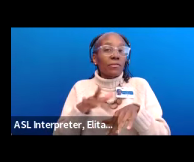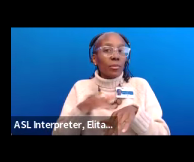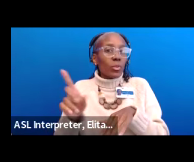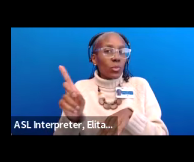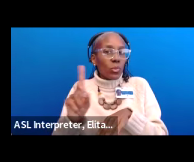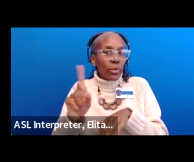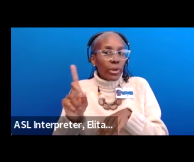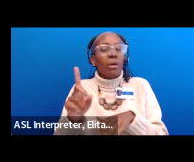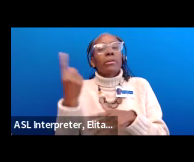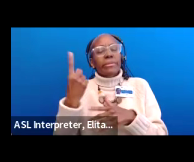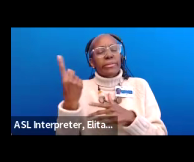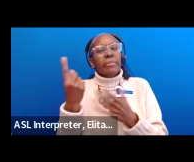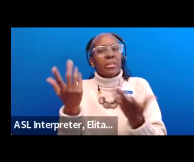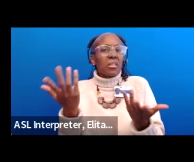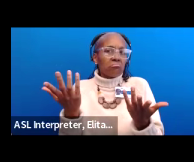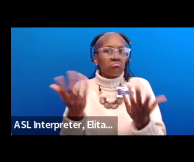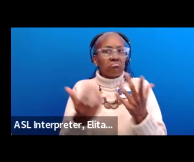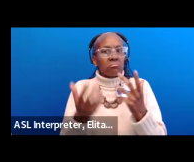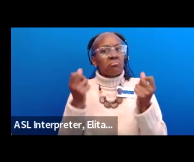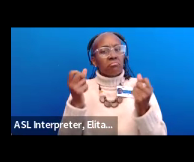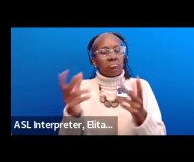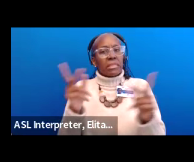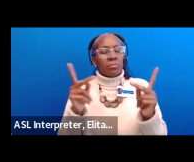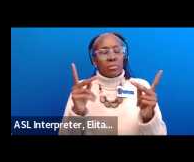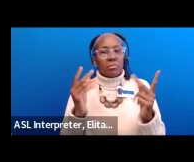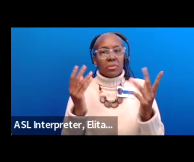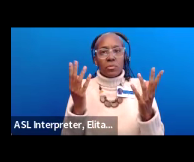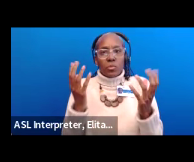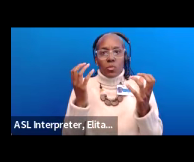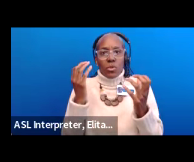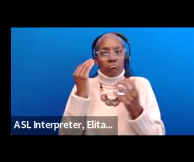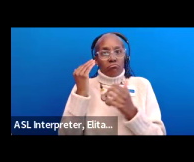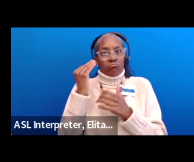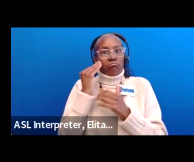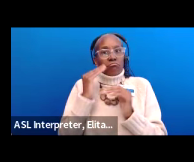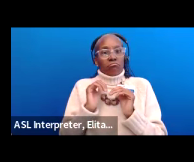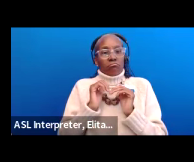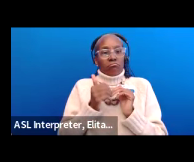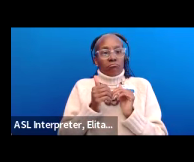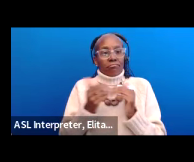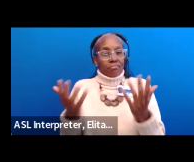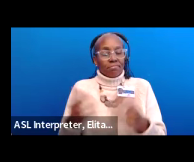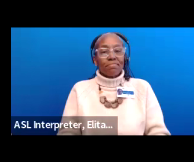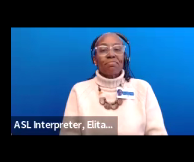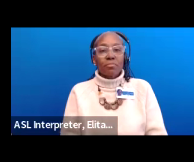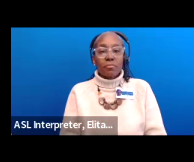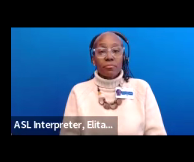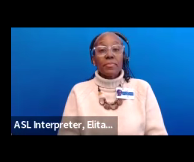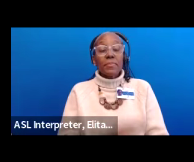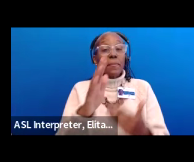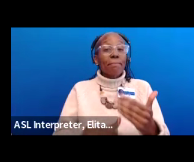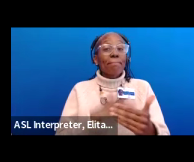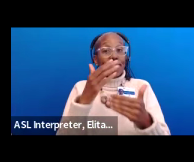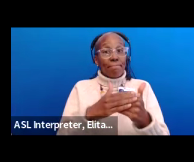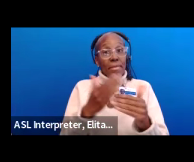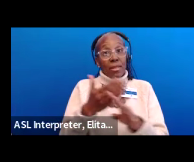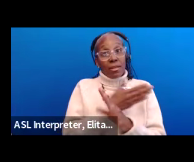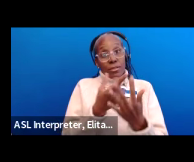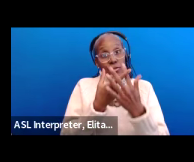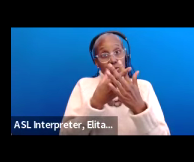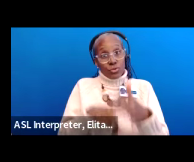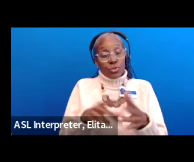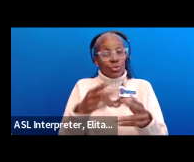which I know is something that is very much on the forefront of everyone's minds. And with that, before we start,